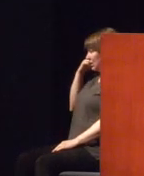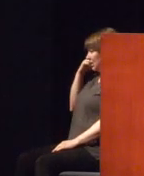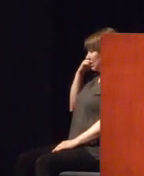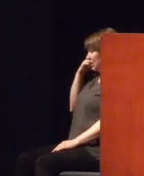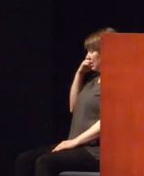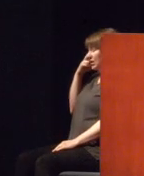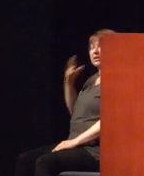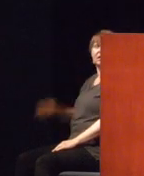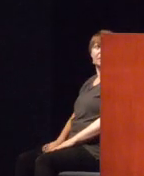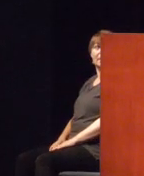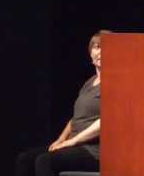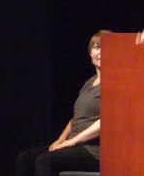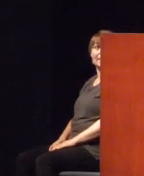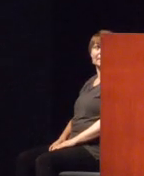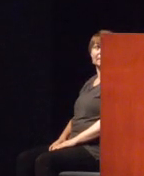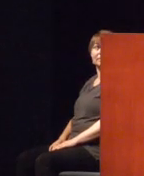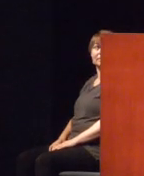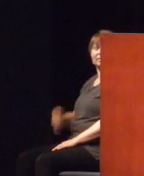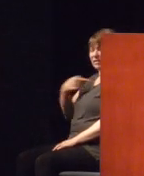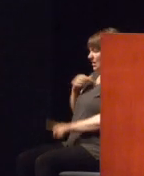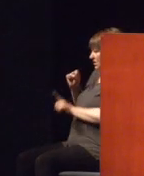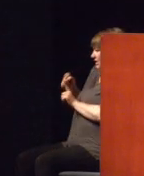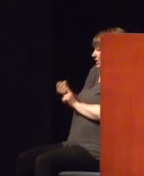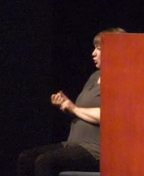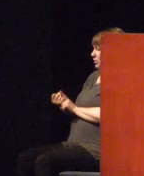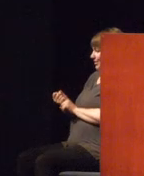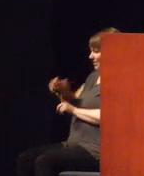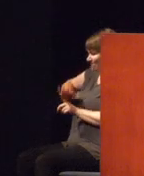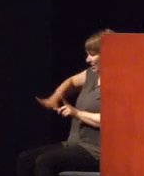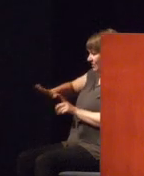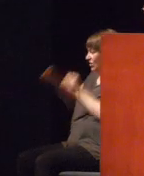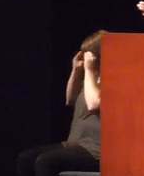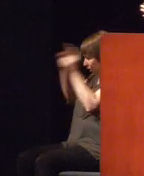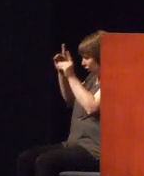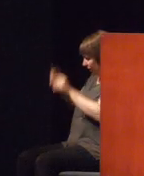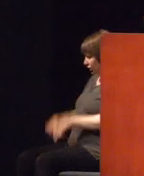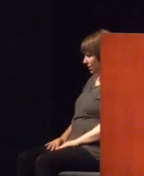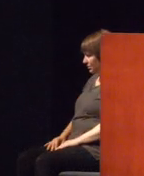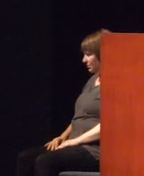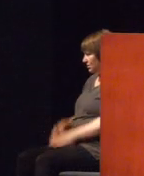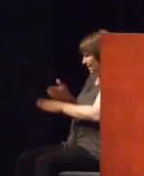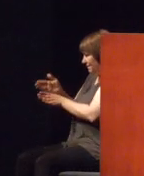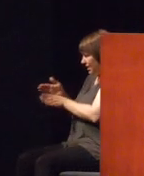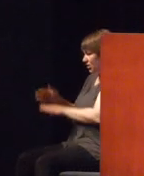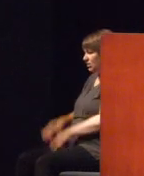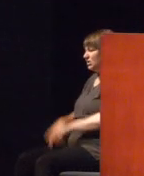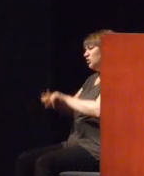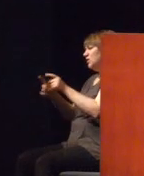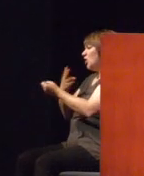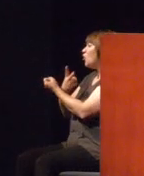that I'm situated in the field of education, and so it through different grad programs in